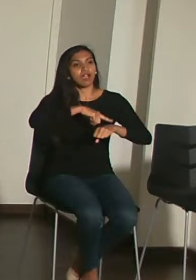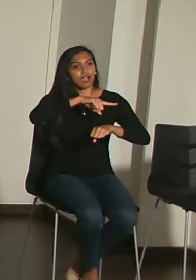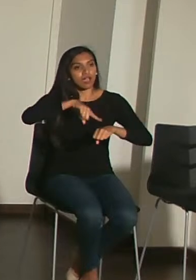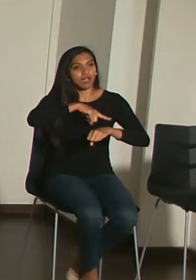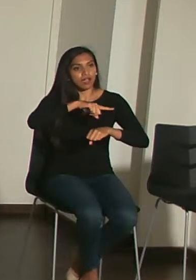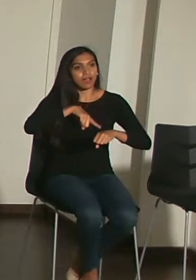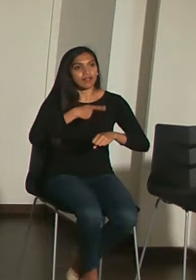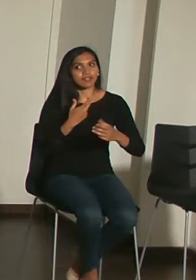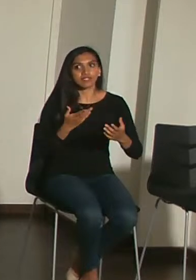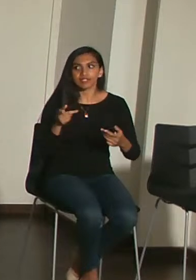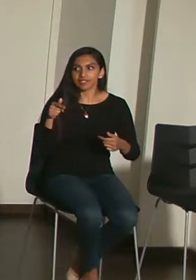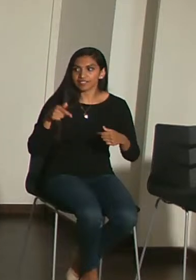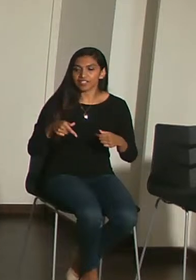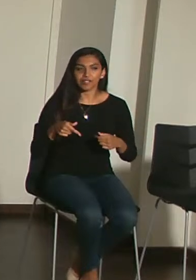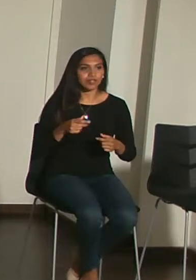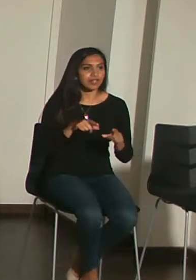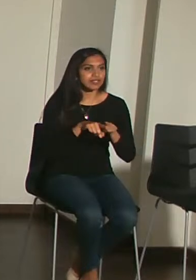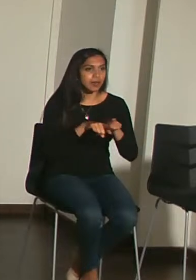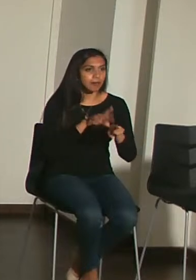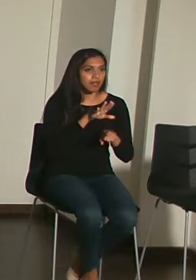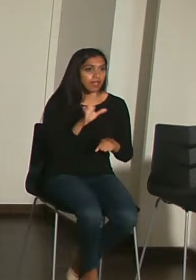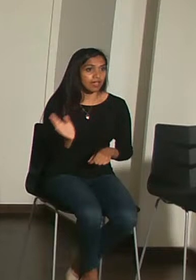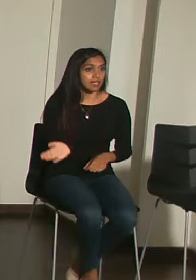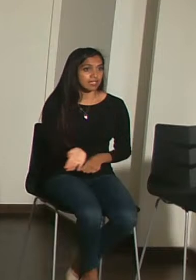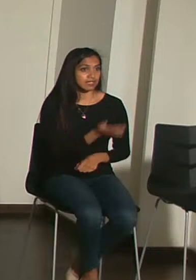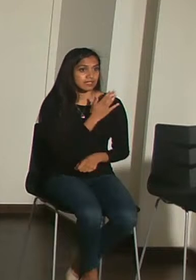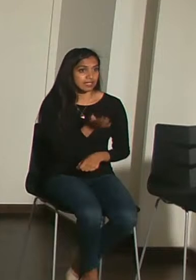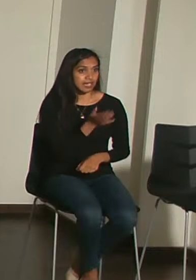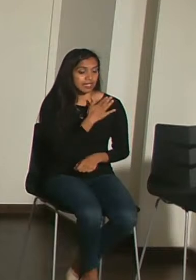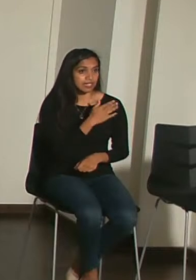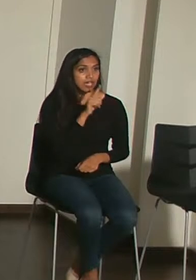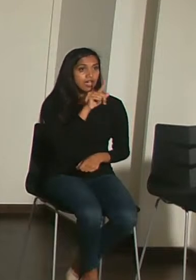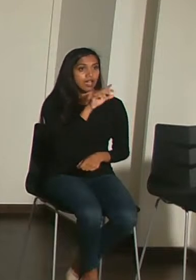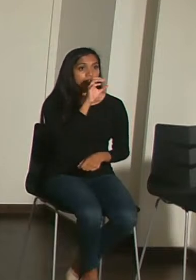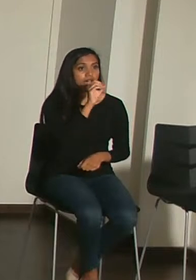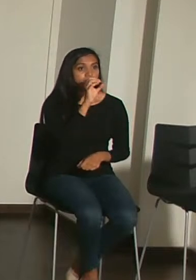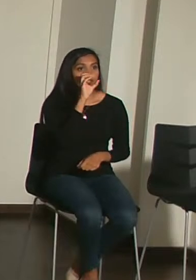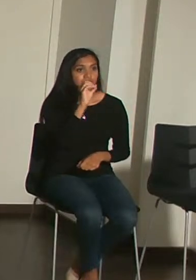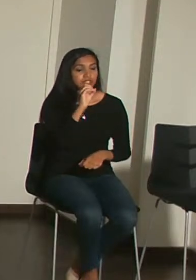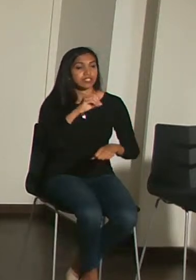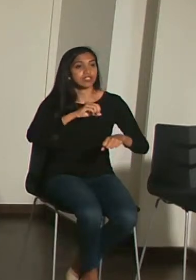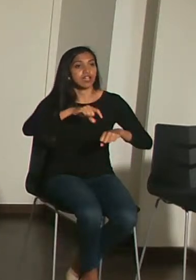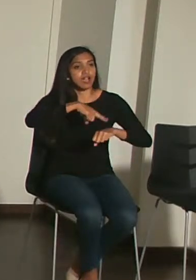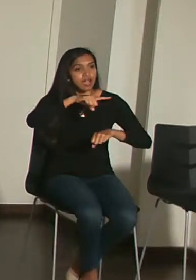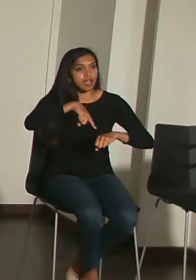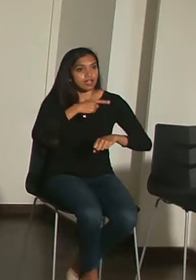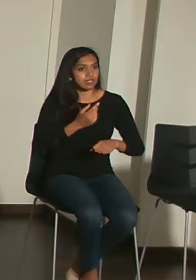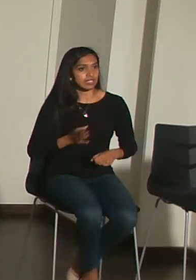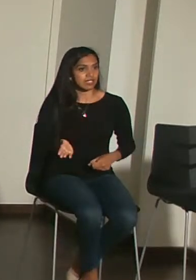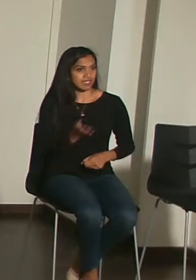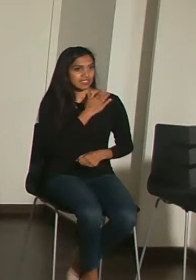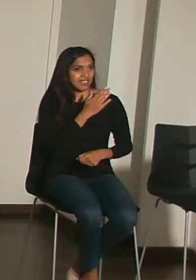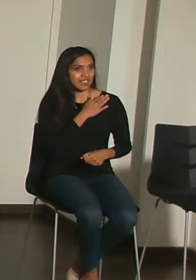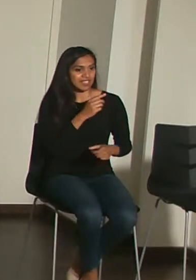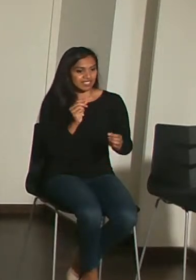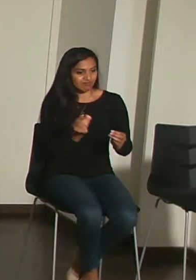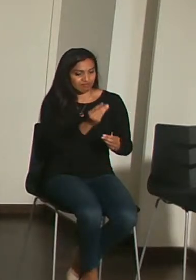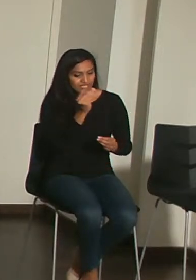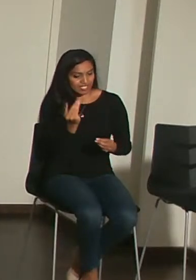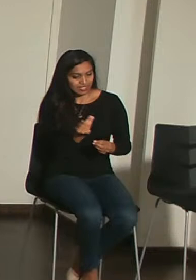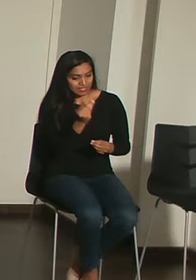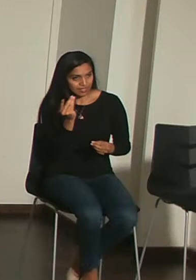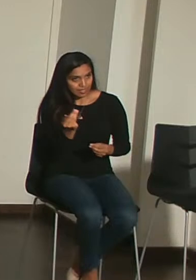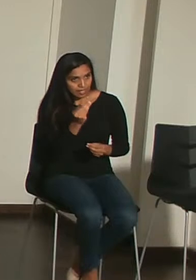have these saris that they sell which says 100 hours of labor work put in. Just that small tag suddenly puts things